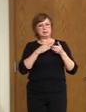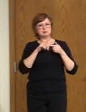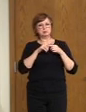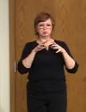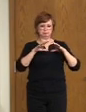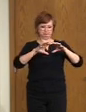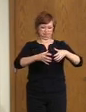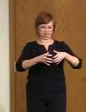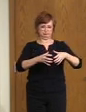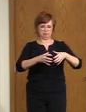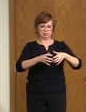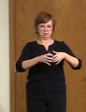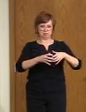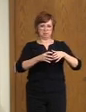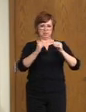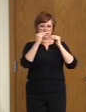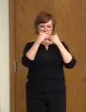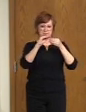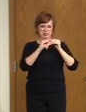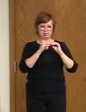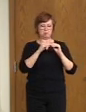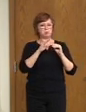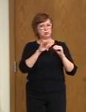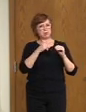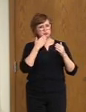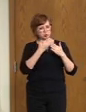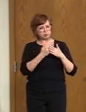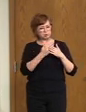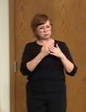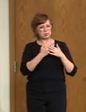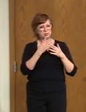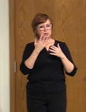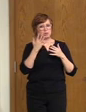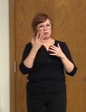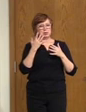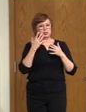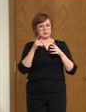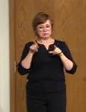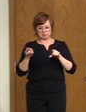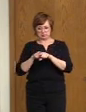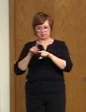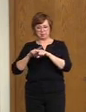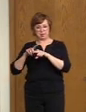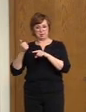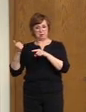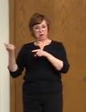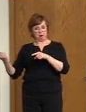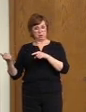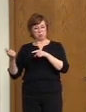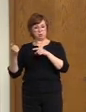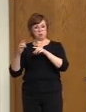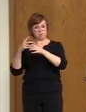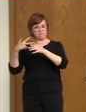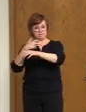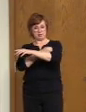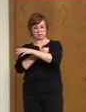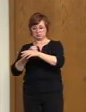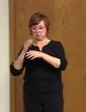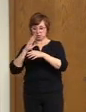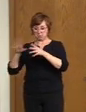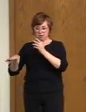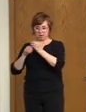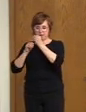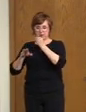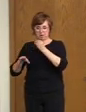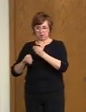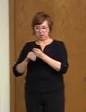Moderna and the Pfizer vaccine, as well as looking at what other vaccines may come online that might be easier logistically, we will continue